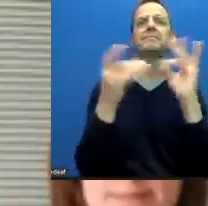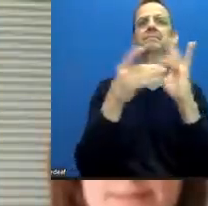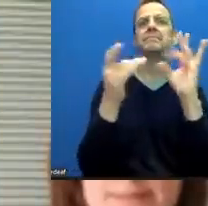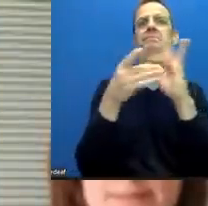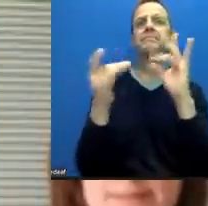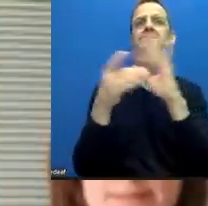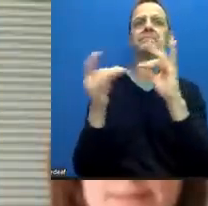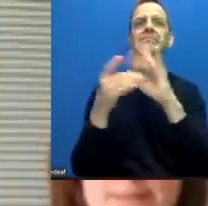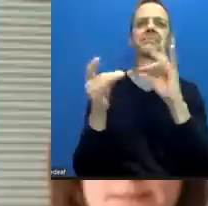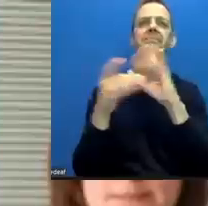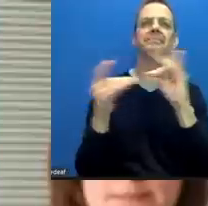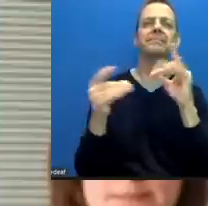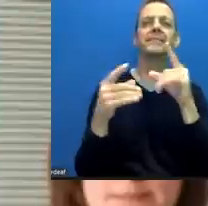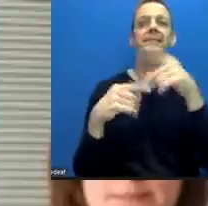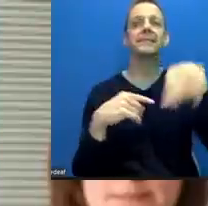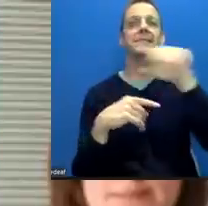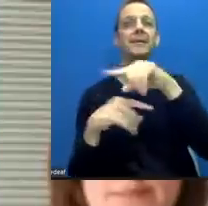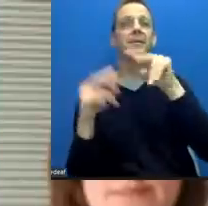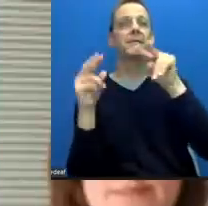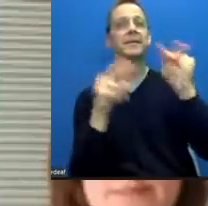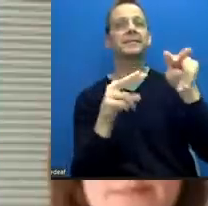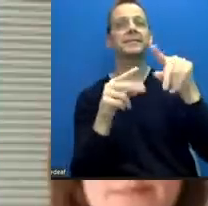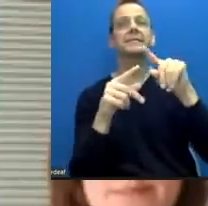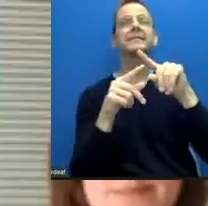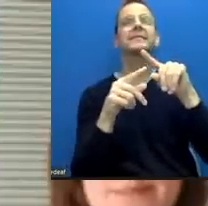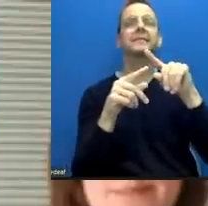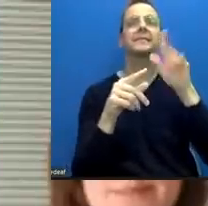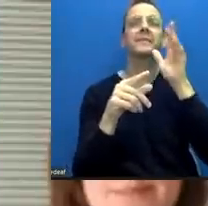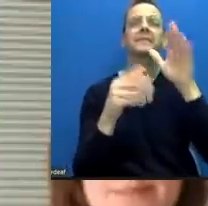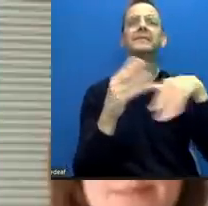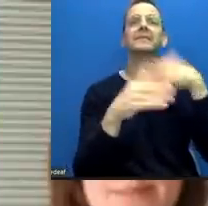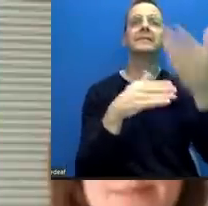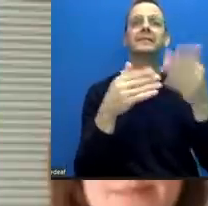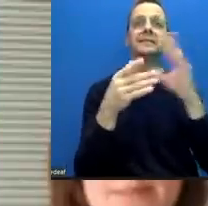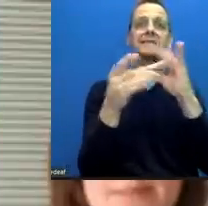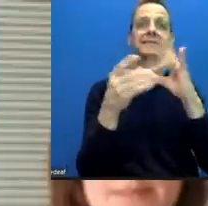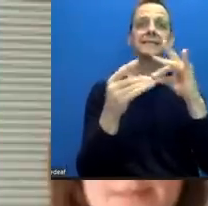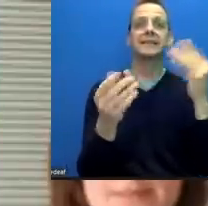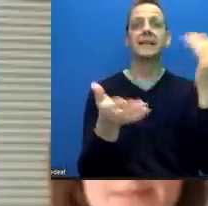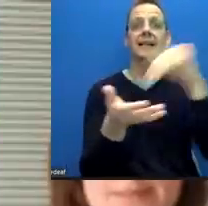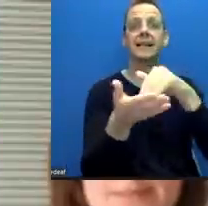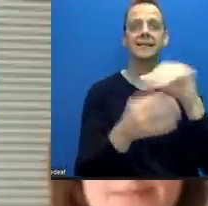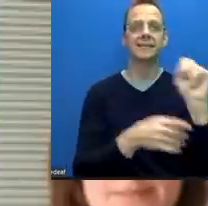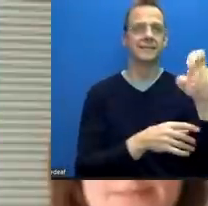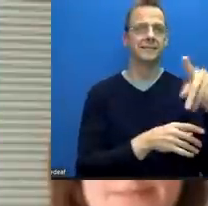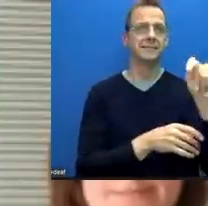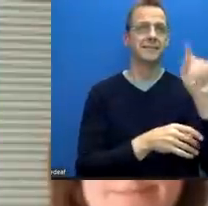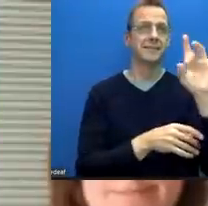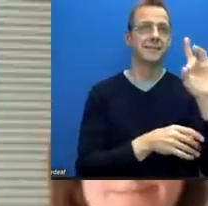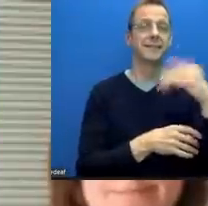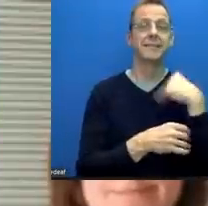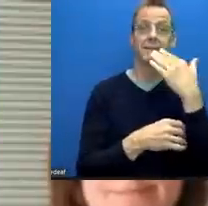September 8th. And until then, have a great weekend and stay safe, everybody.